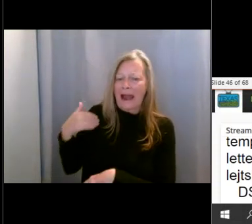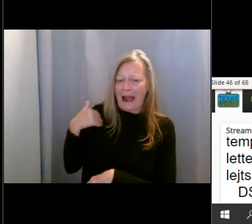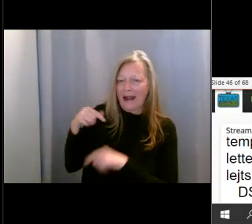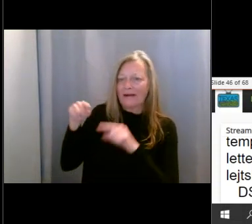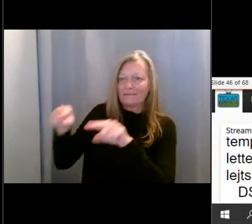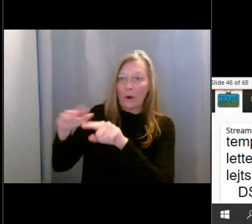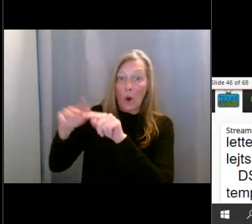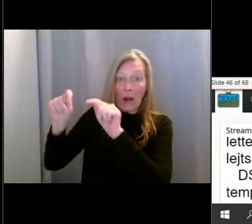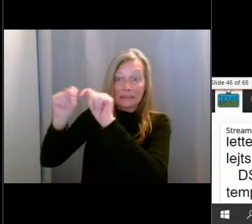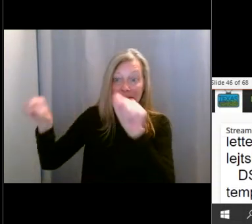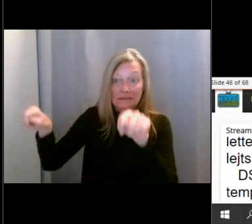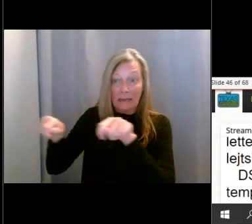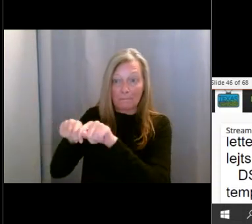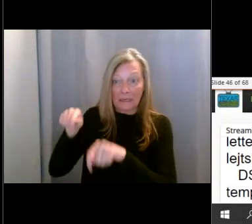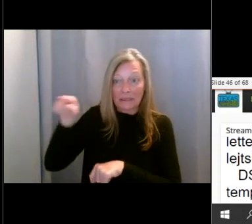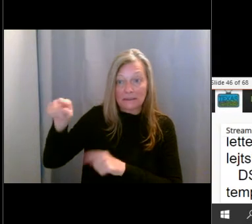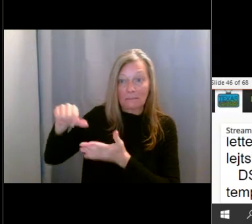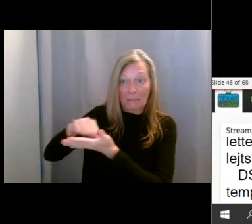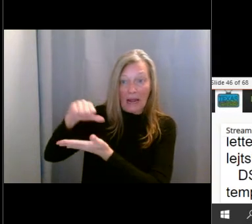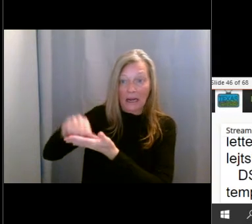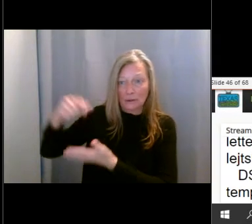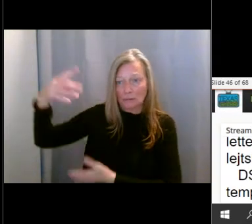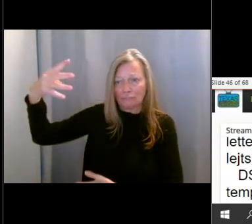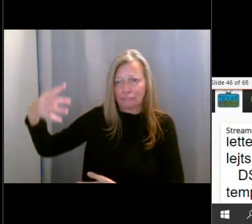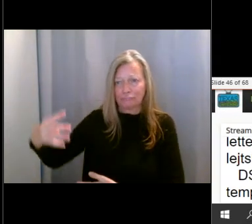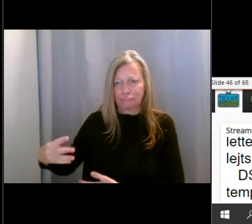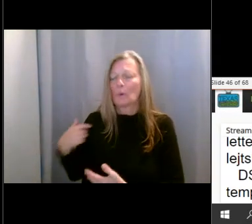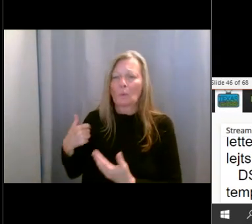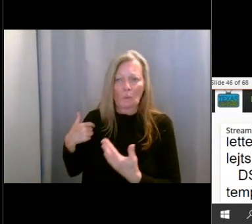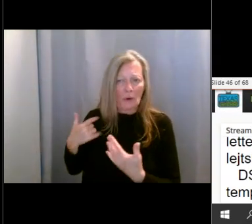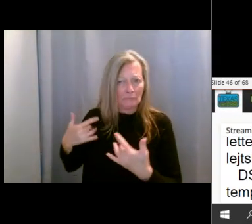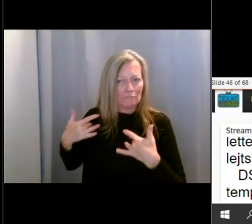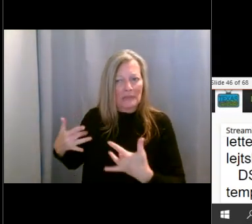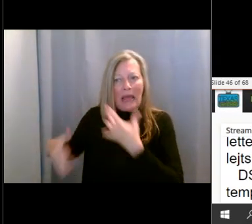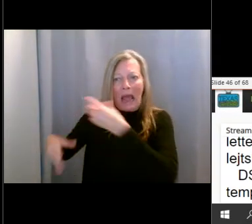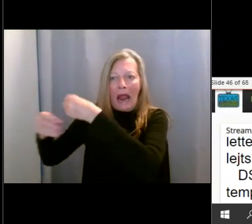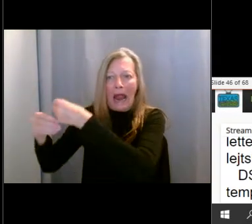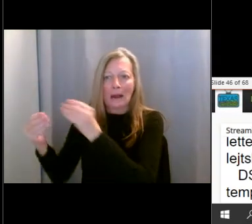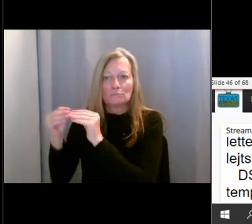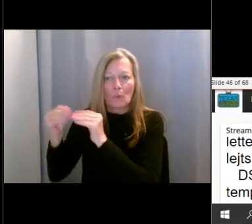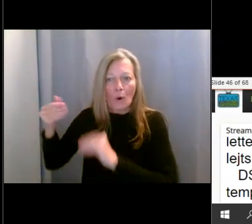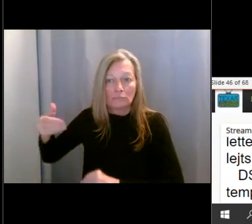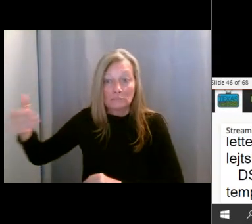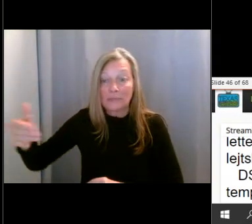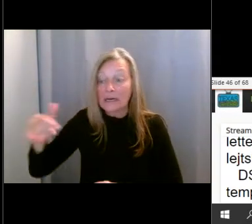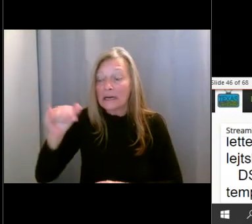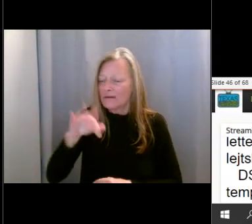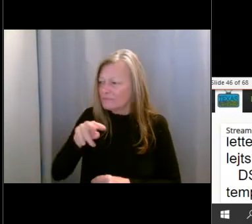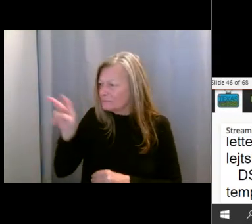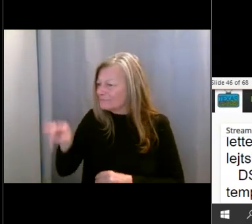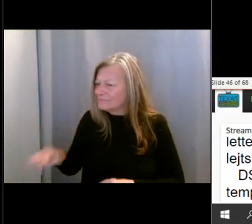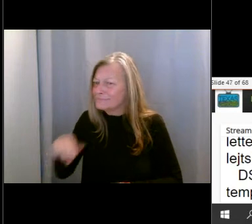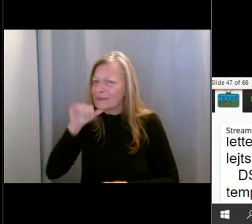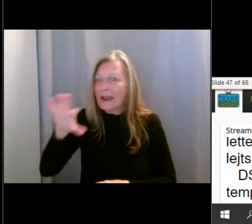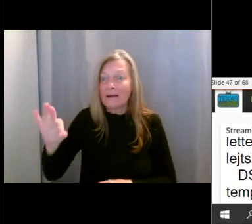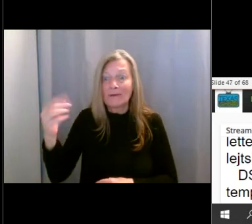pretty regularly. Or if there's a template that you want that we haven't created yet, just let us know. We're happy to create a template for